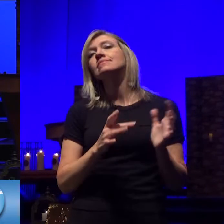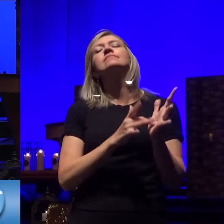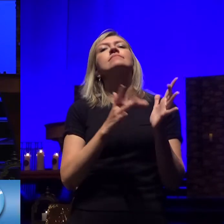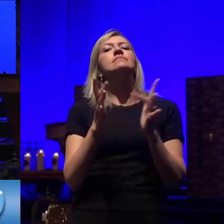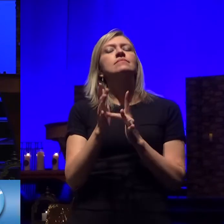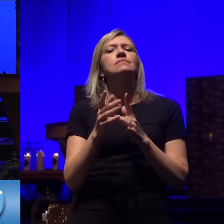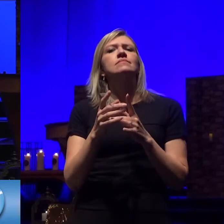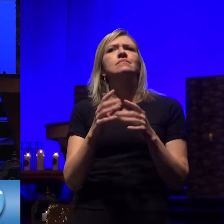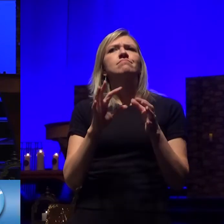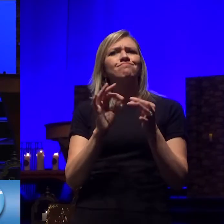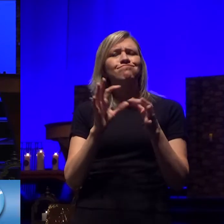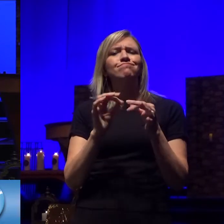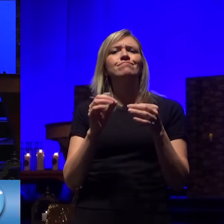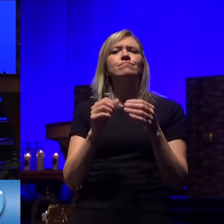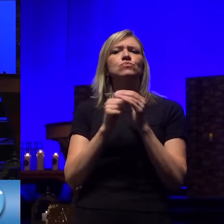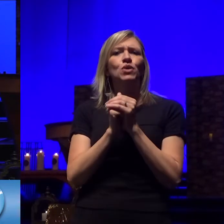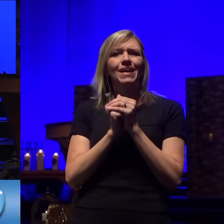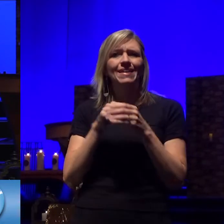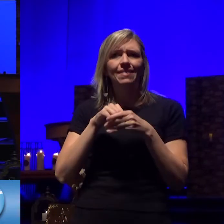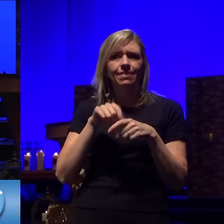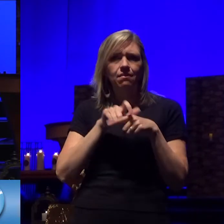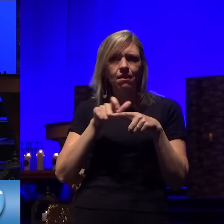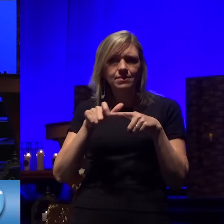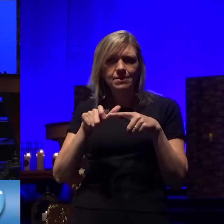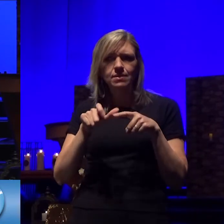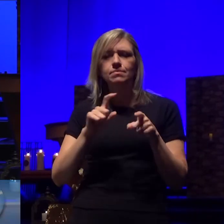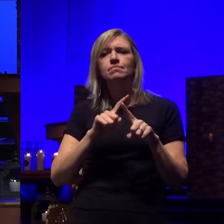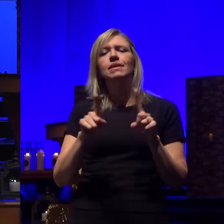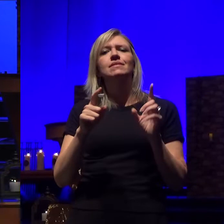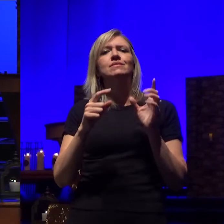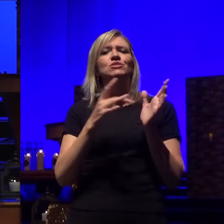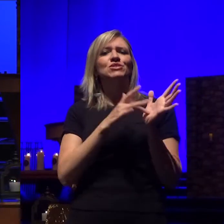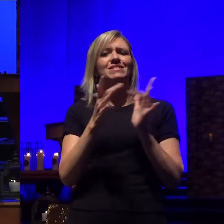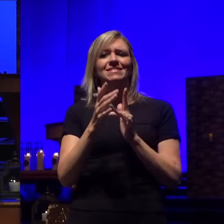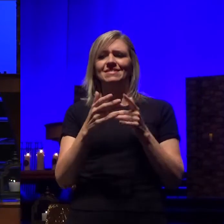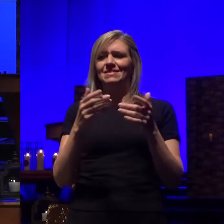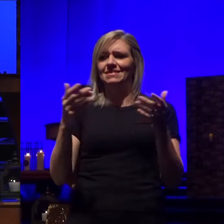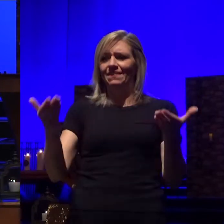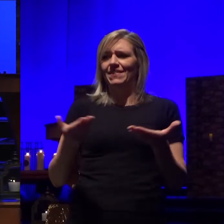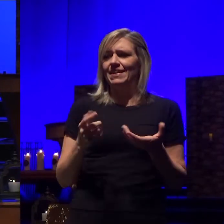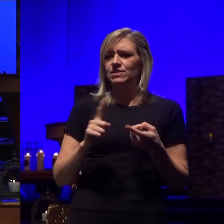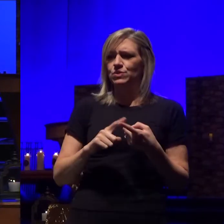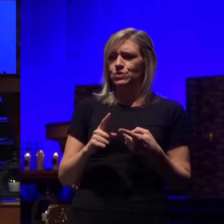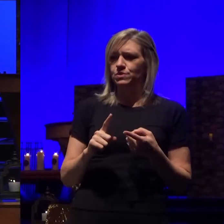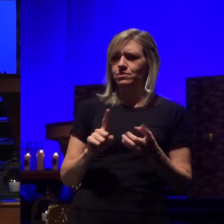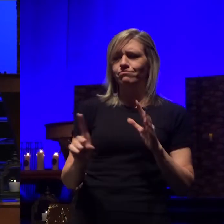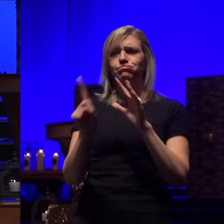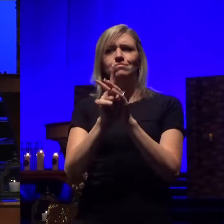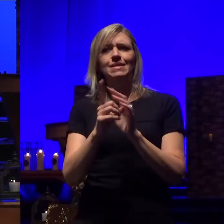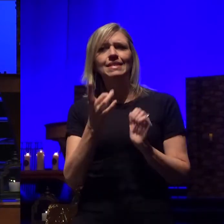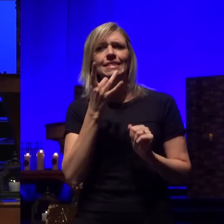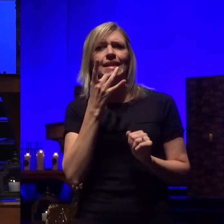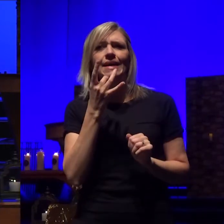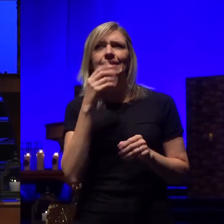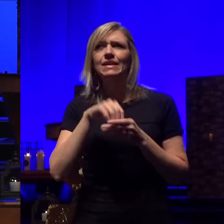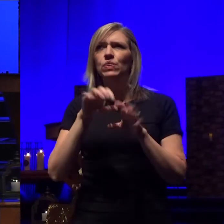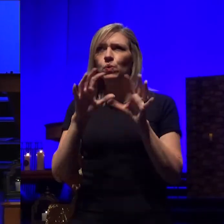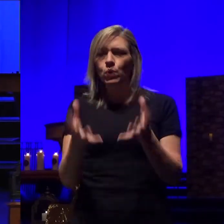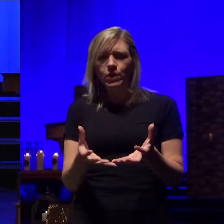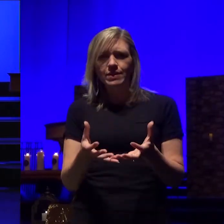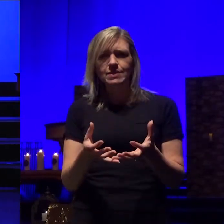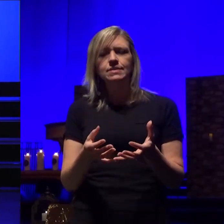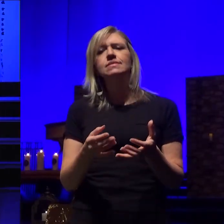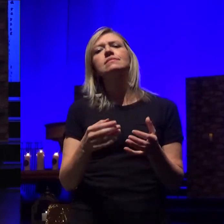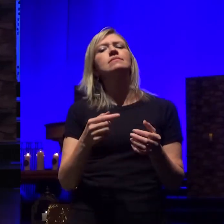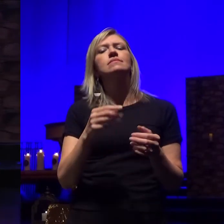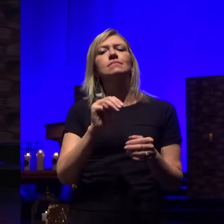Jesus tells us to pray in our closet, and yet he invites us to be the light of the world when we express in everyday life.